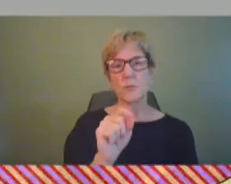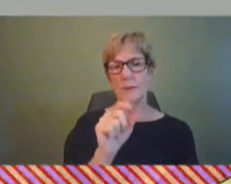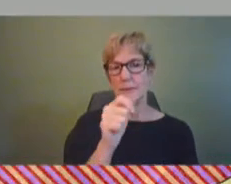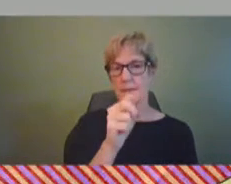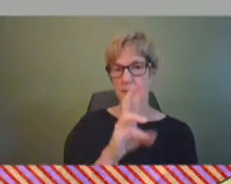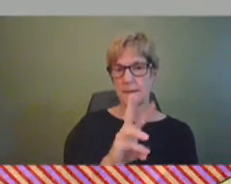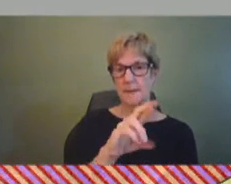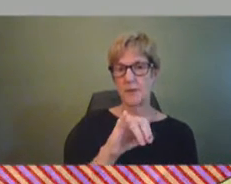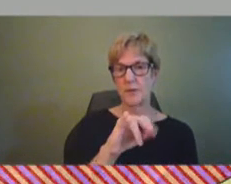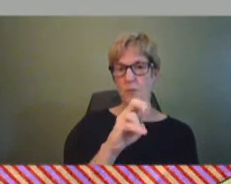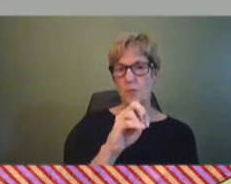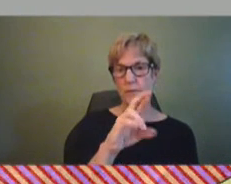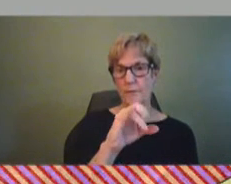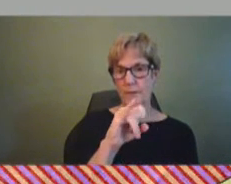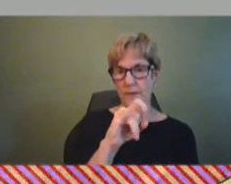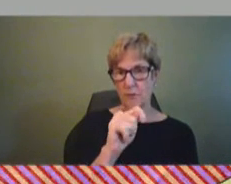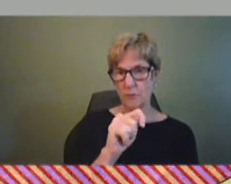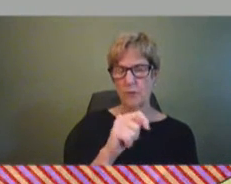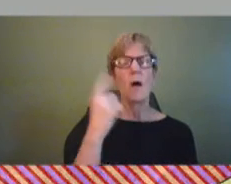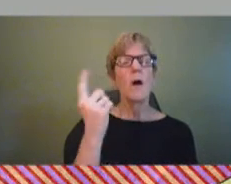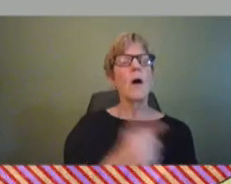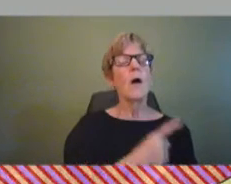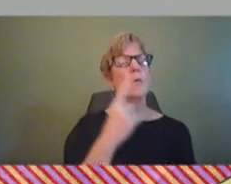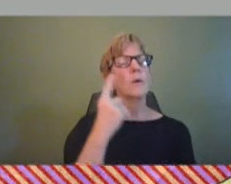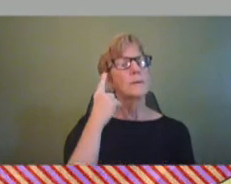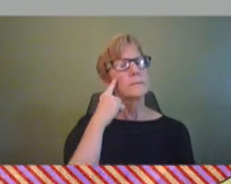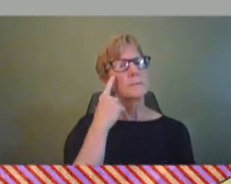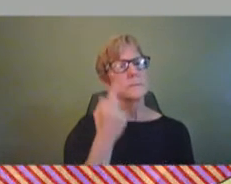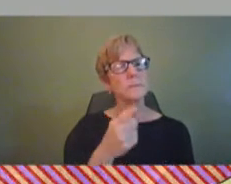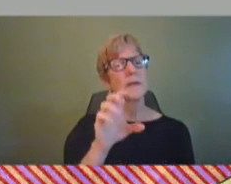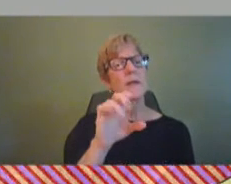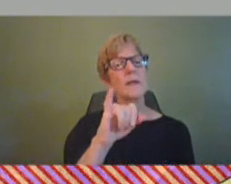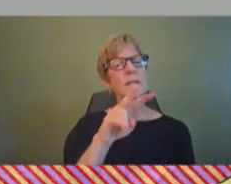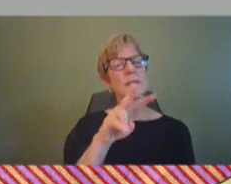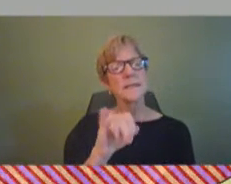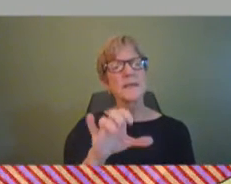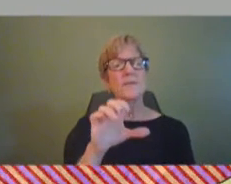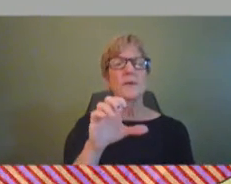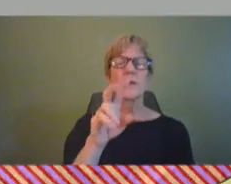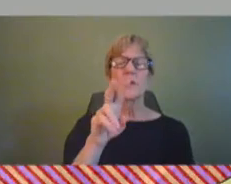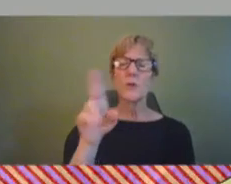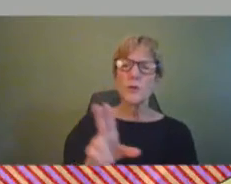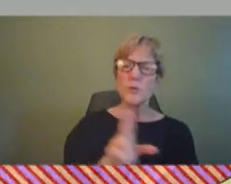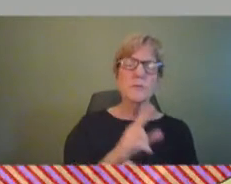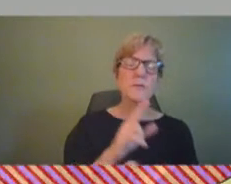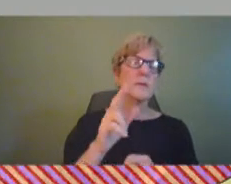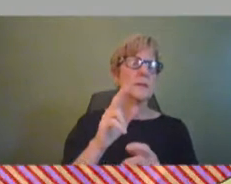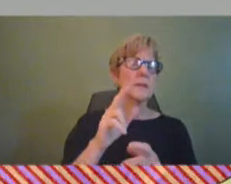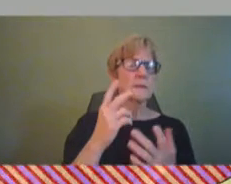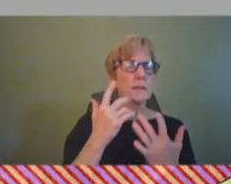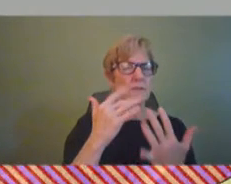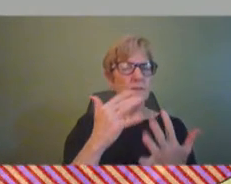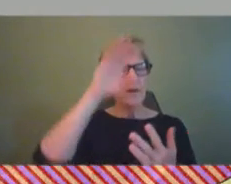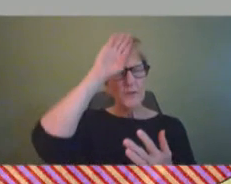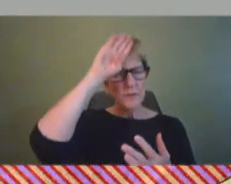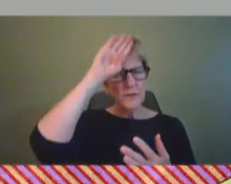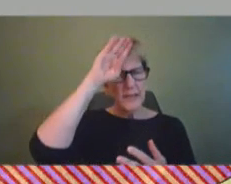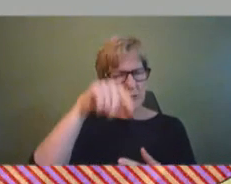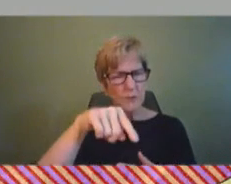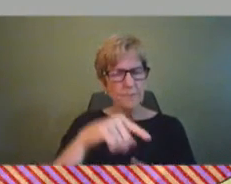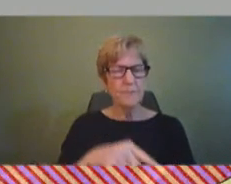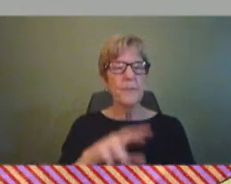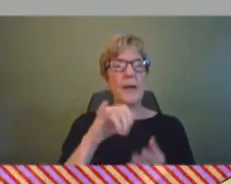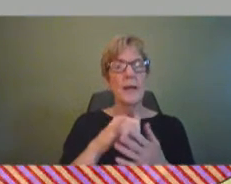approval had always envisioned uh Civic uses fire station other things uh as the fire station began to move